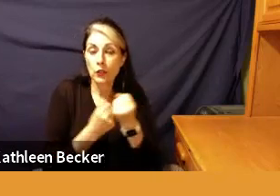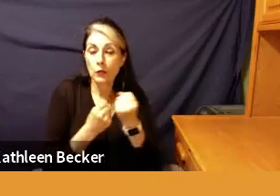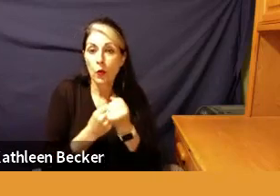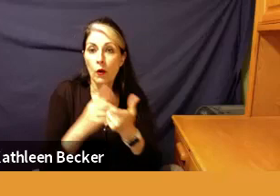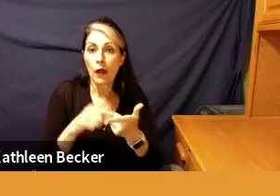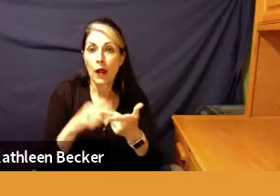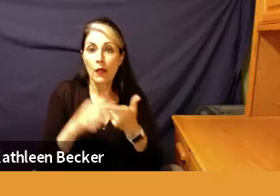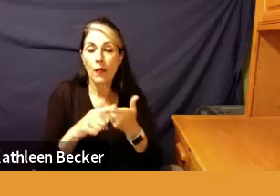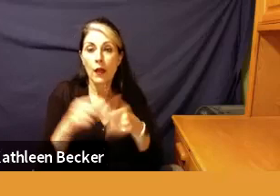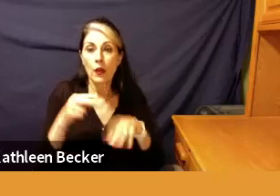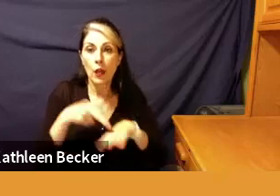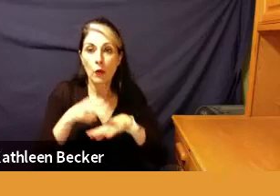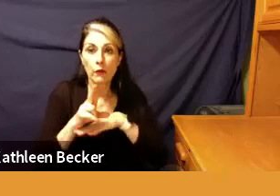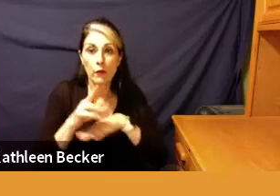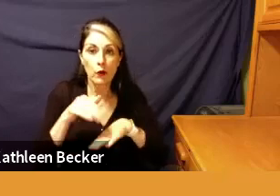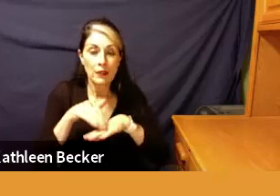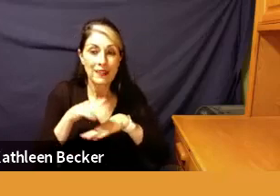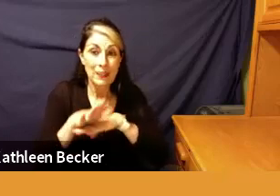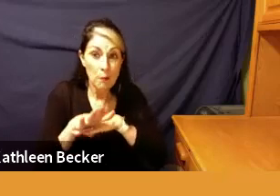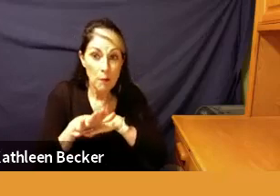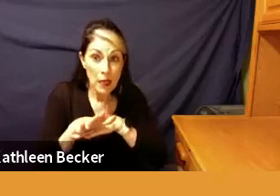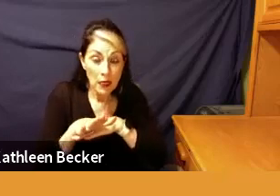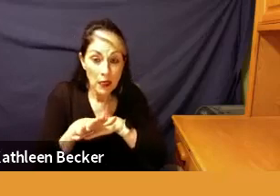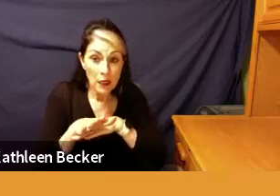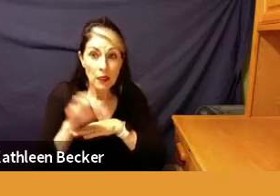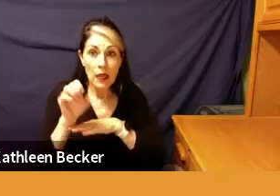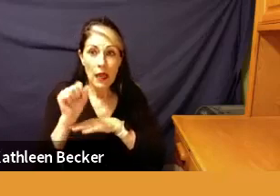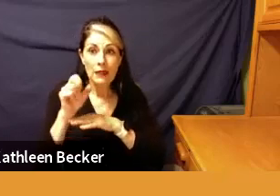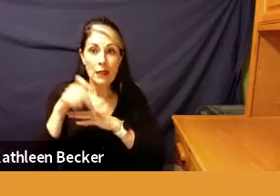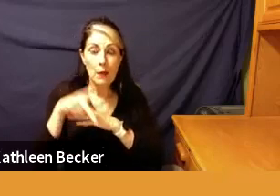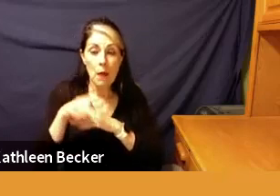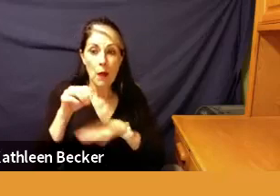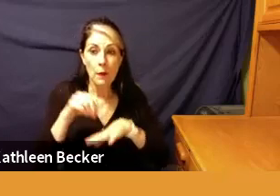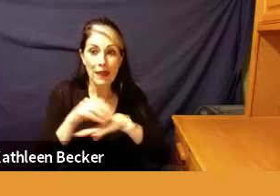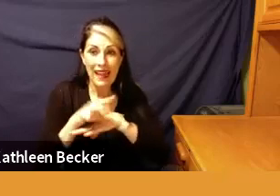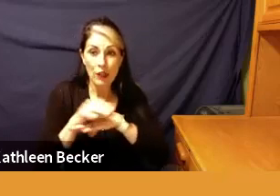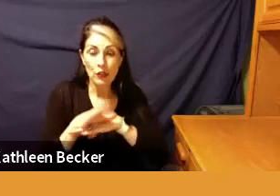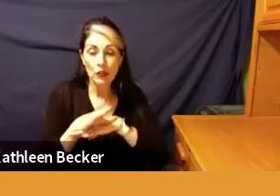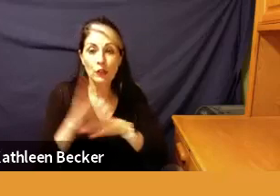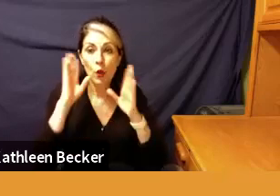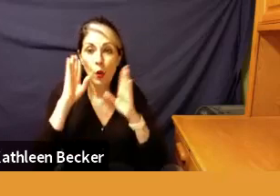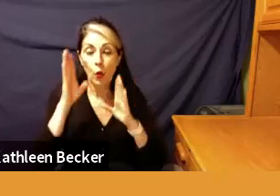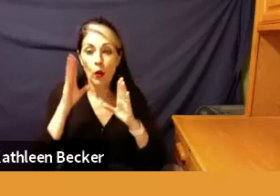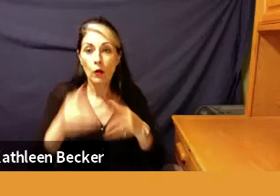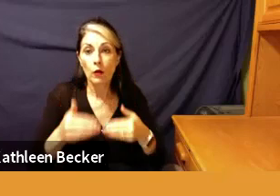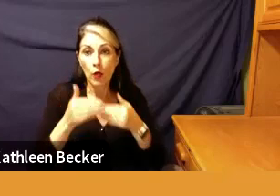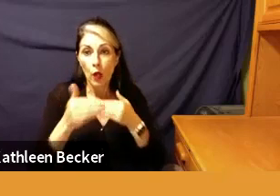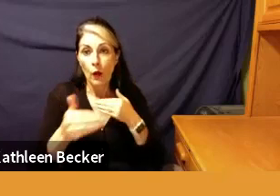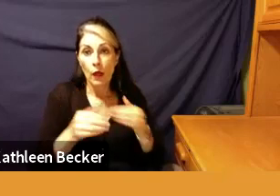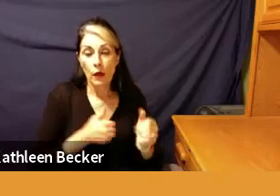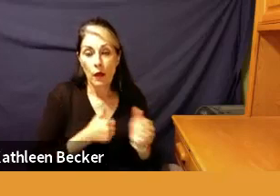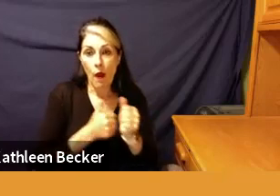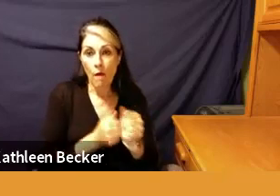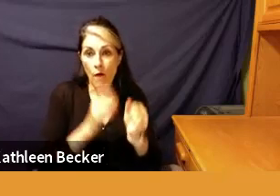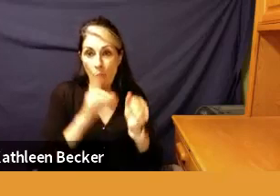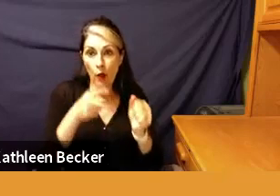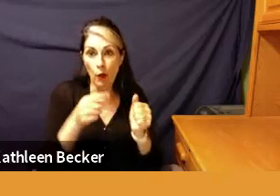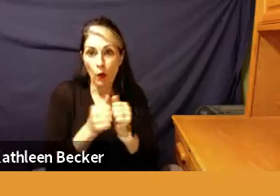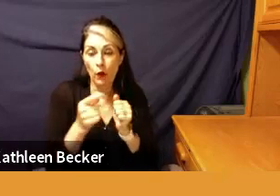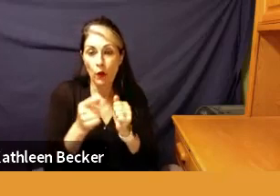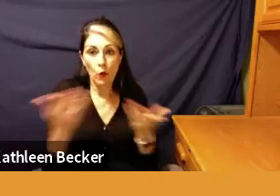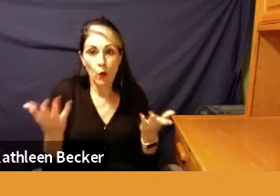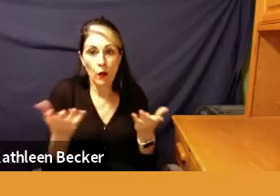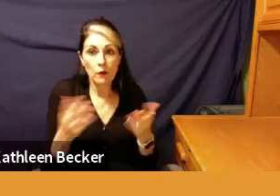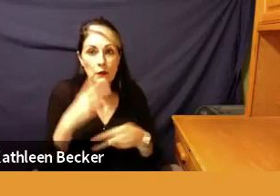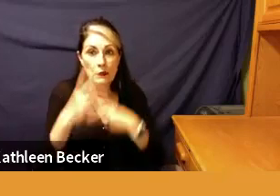that referral is submitted, the SAP counselor at your student's school will go ahead and follow up with you and see what kind of assistance